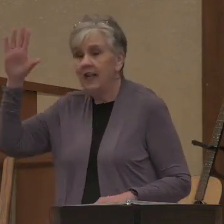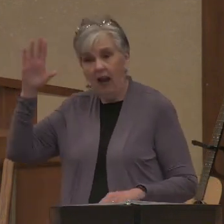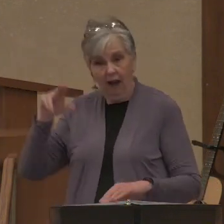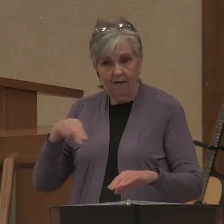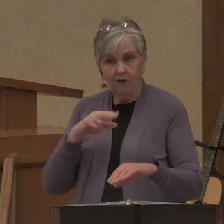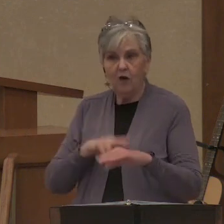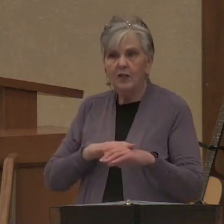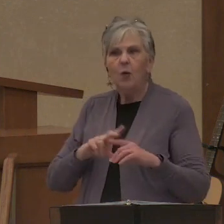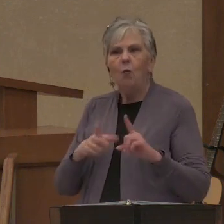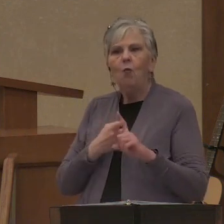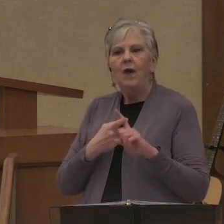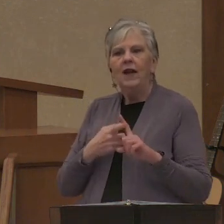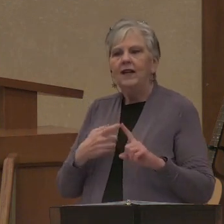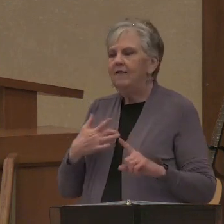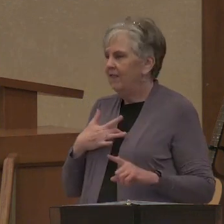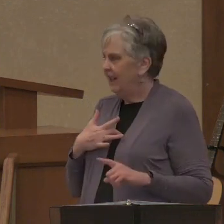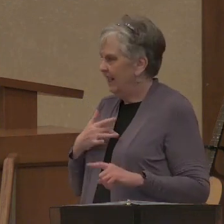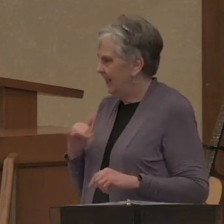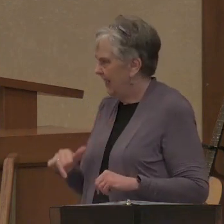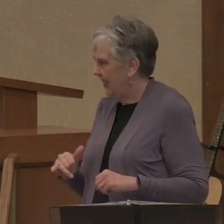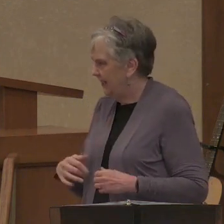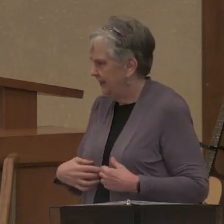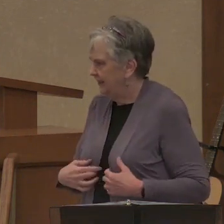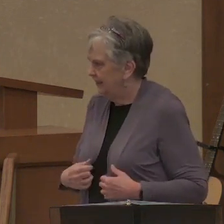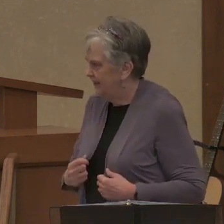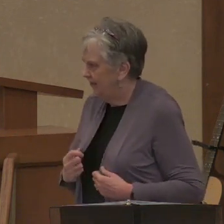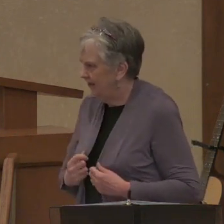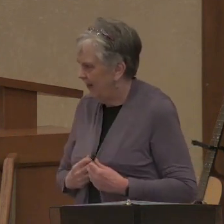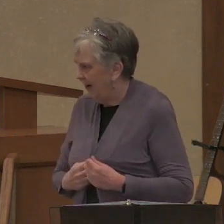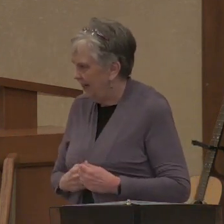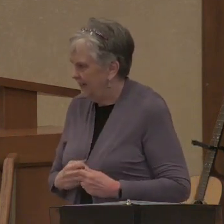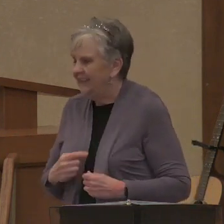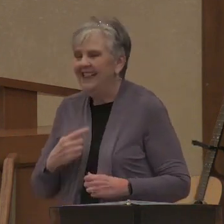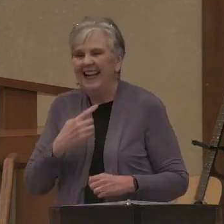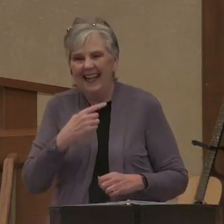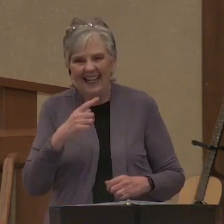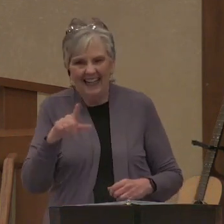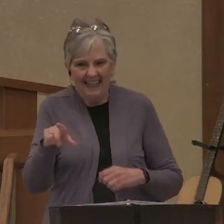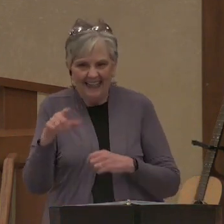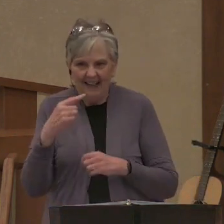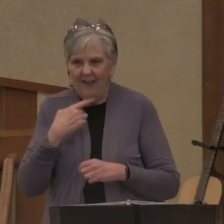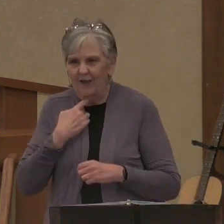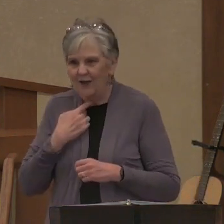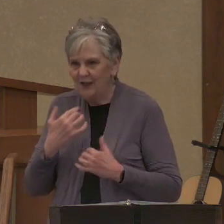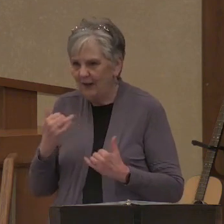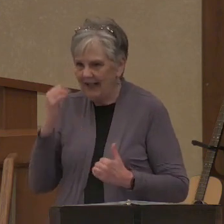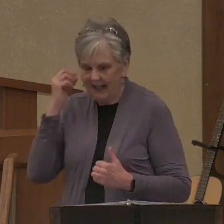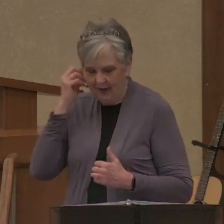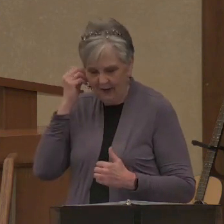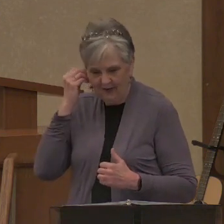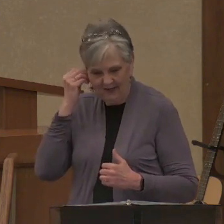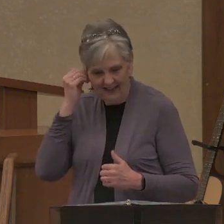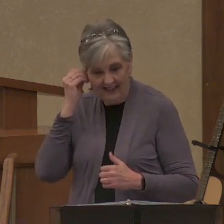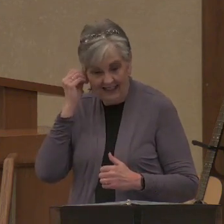When do you get thirsty? I'm thirsty right now. Are you thirsty right now? Maybe I should give you something to drink.